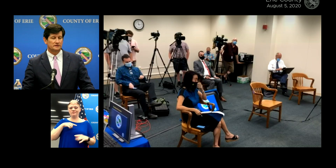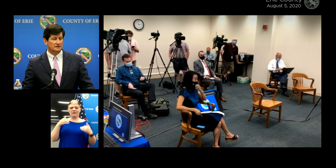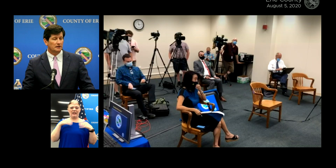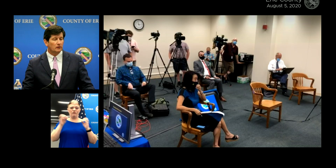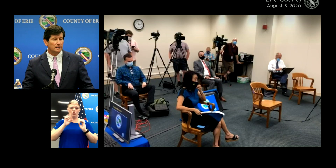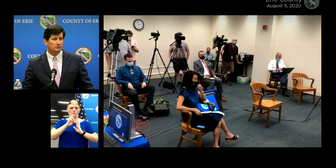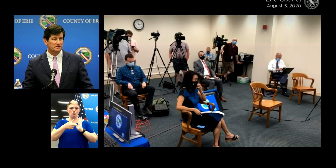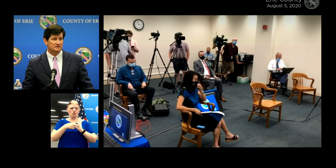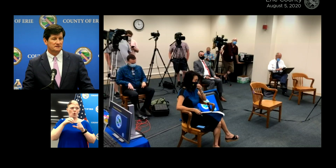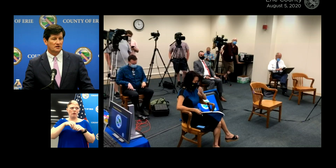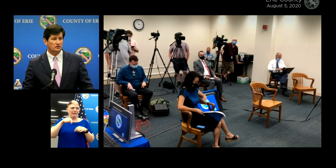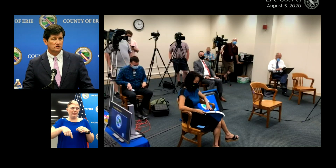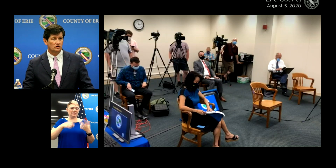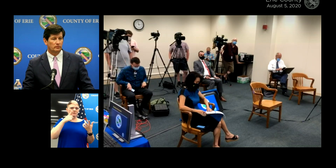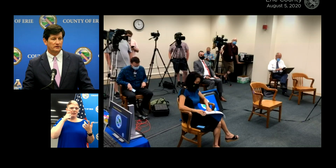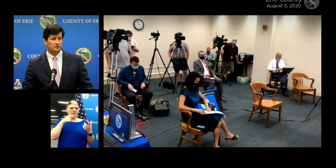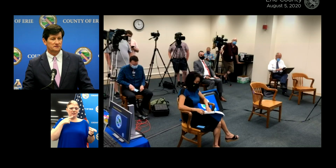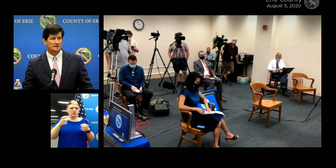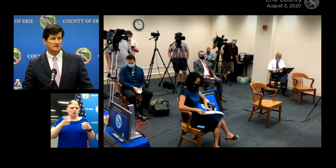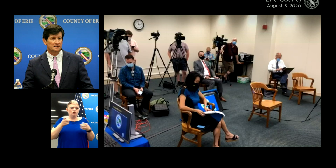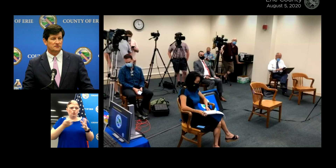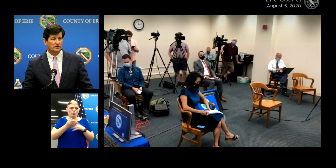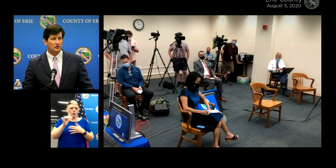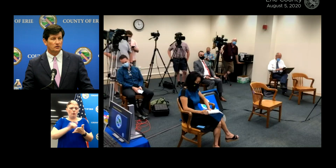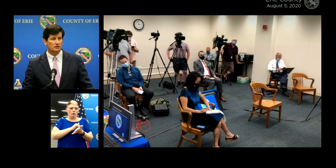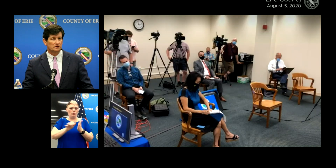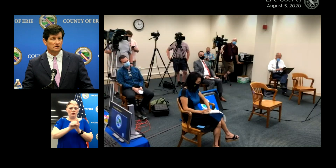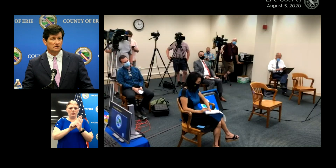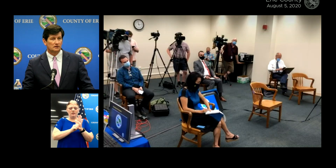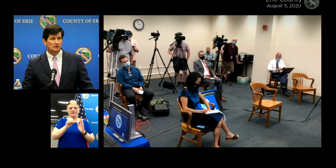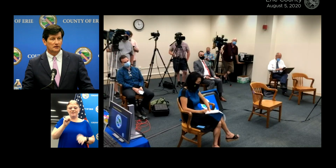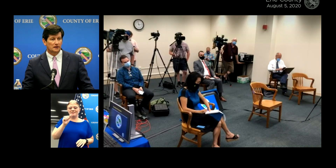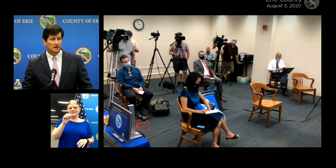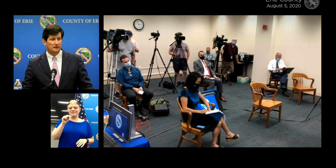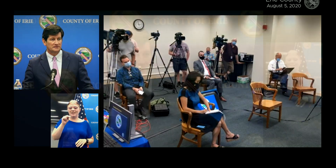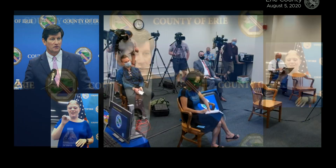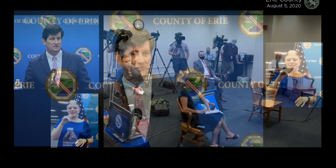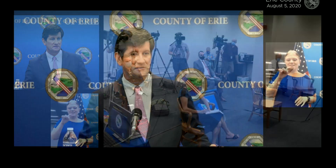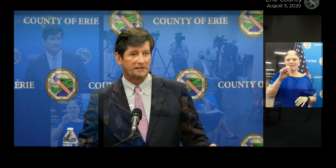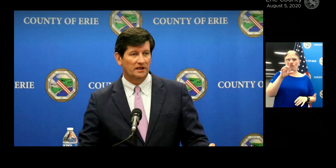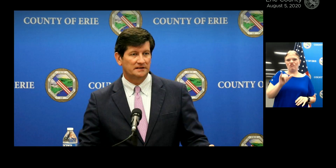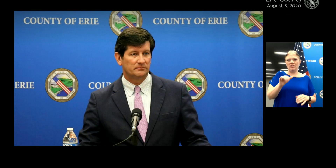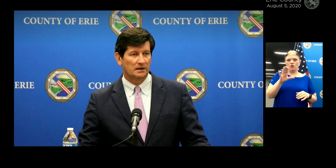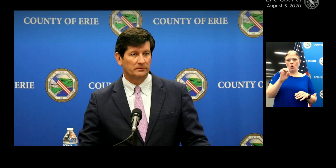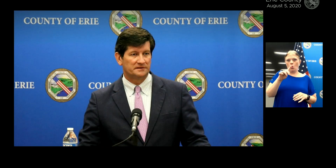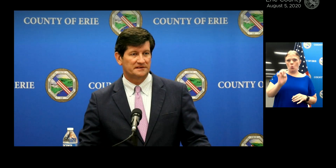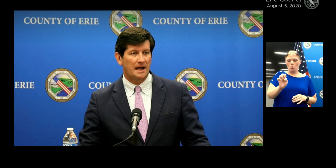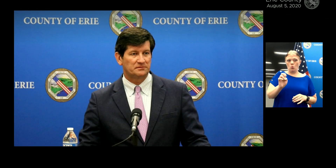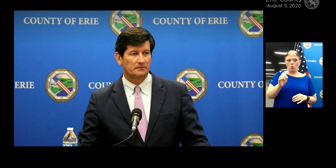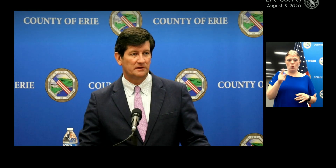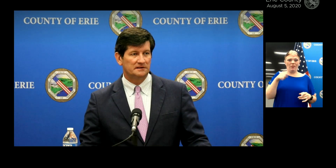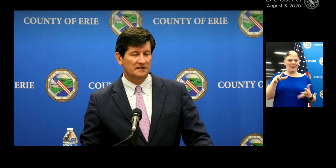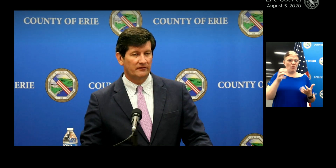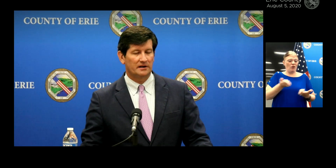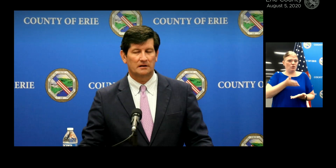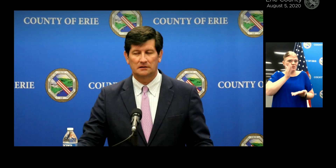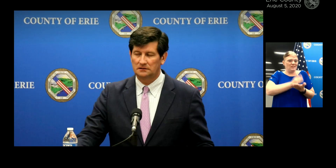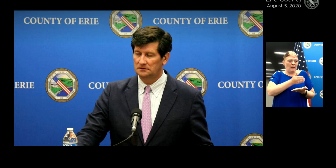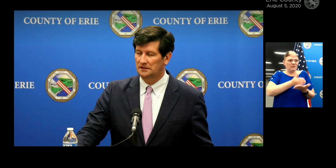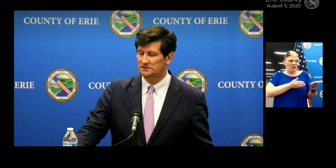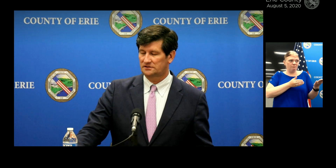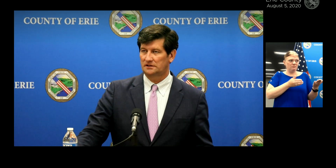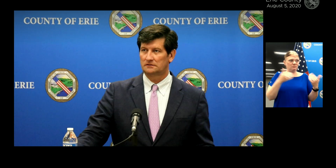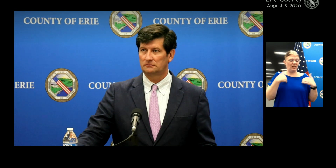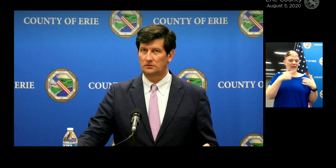role in this anyway, because this is all controlled by New York State Sanitary Code. As much as they'd like to be able to stop some of these, and I've had